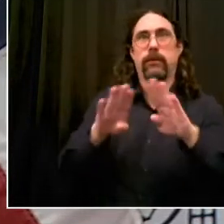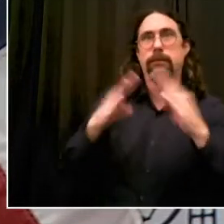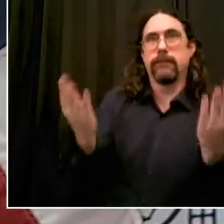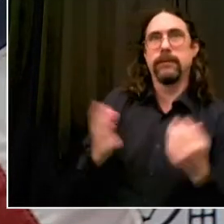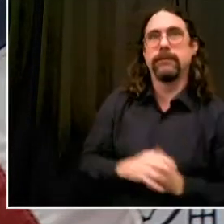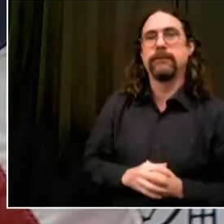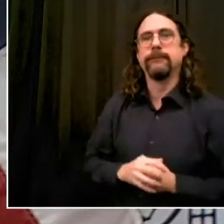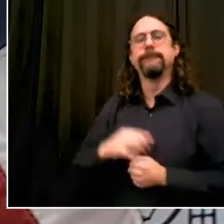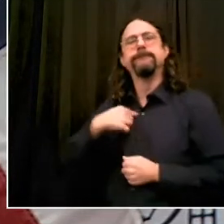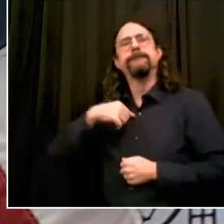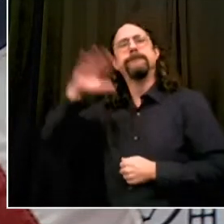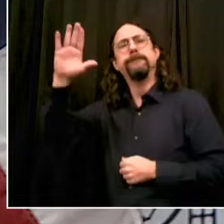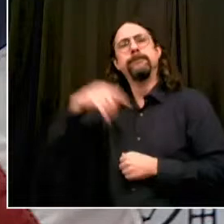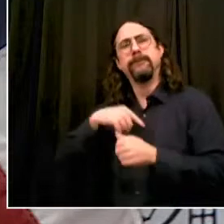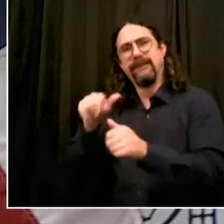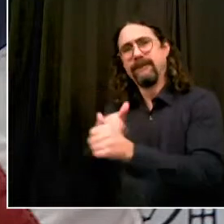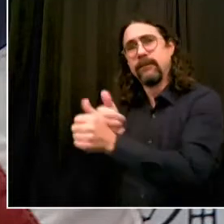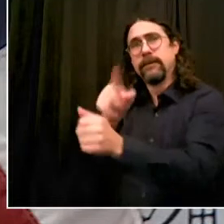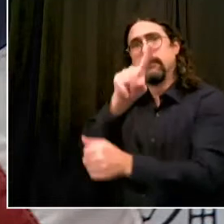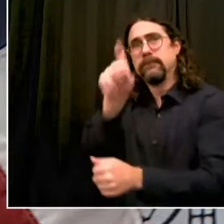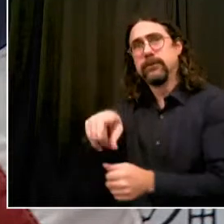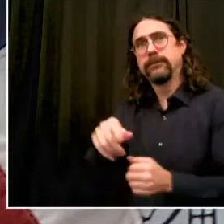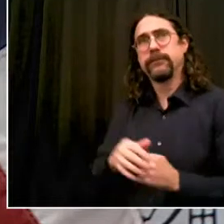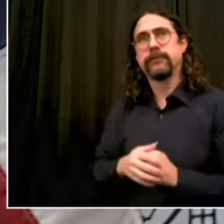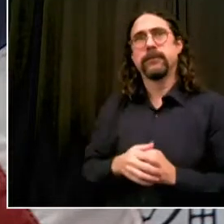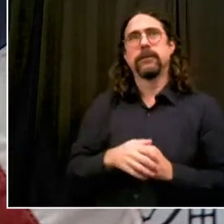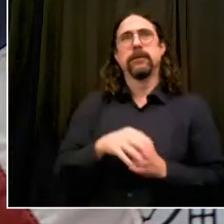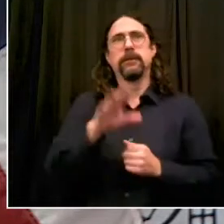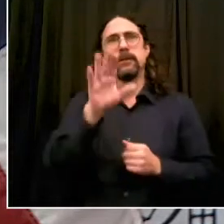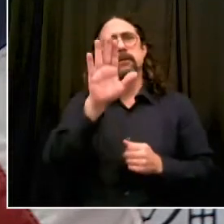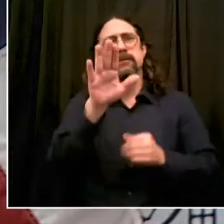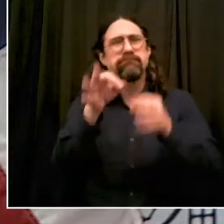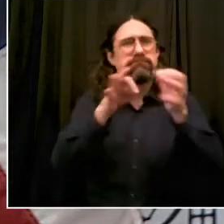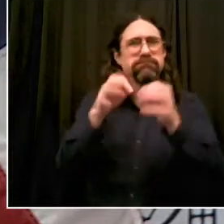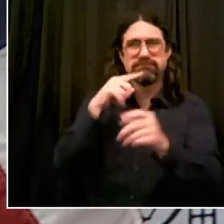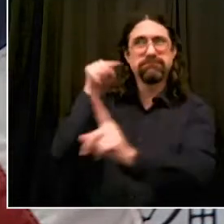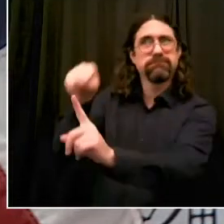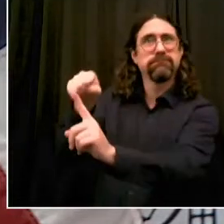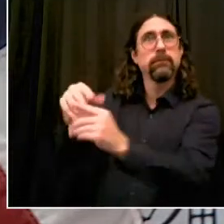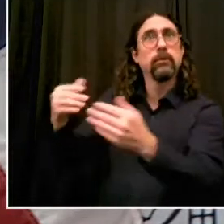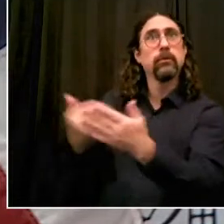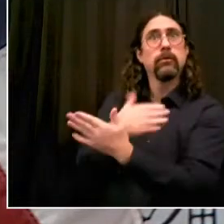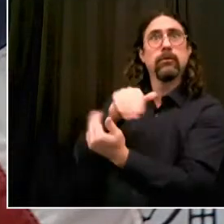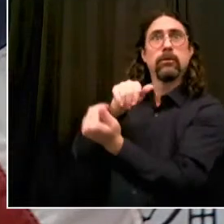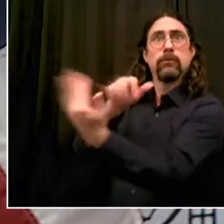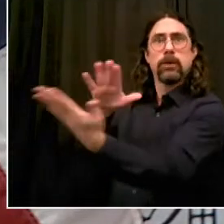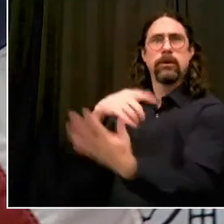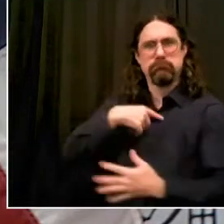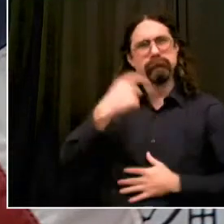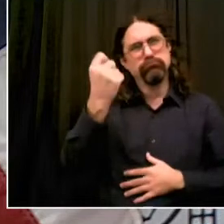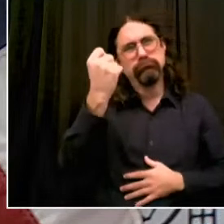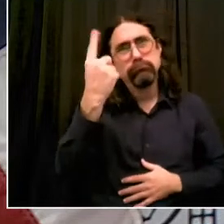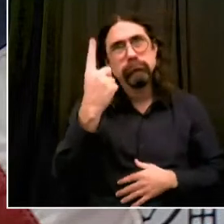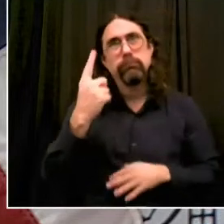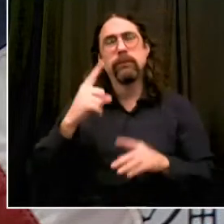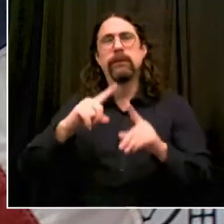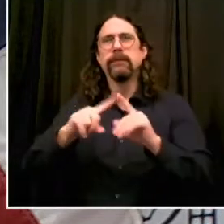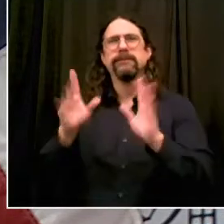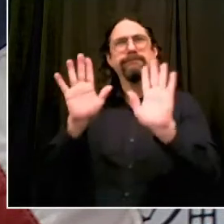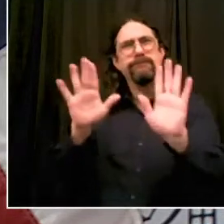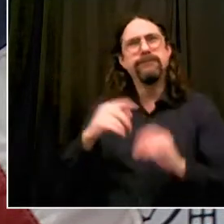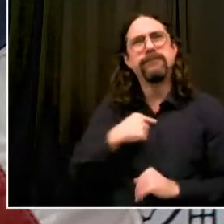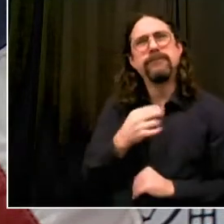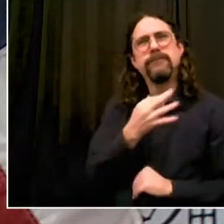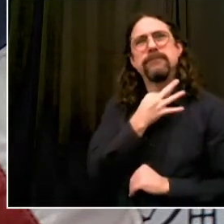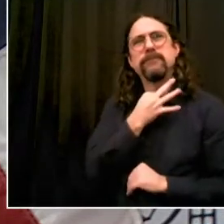So if, for example, in your weekly testing, if you have a number of people who test positive, then would that trigger